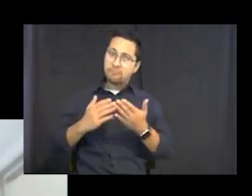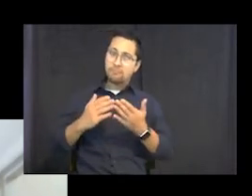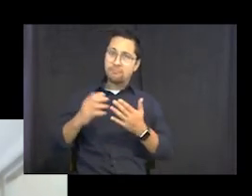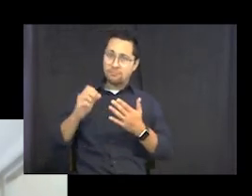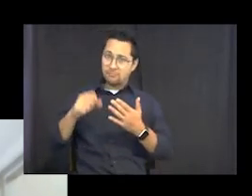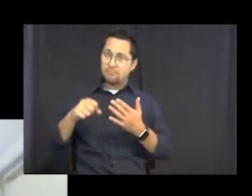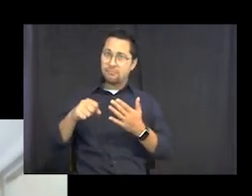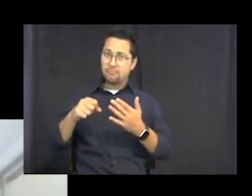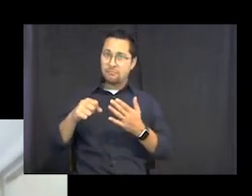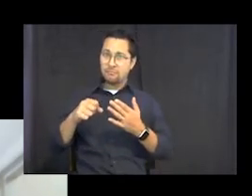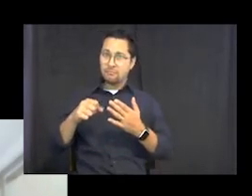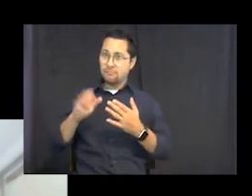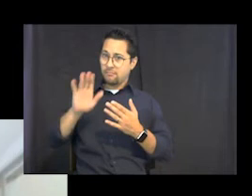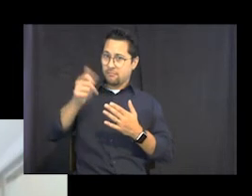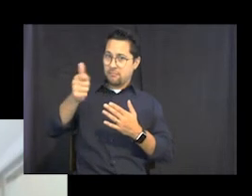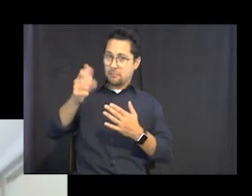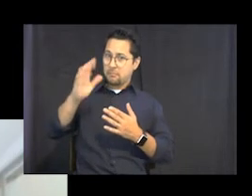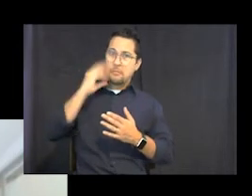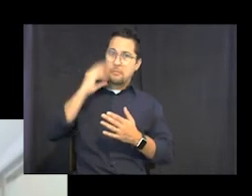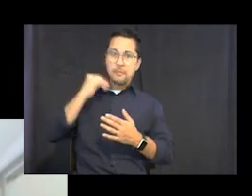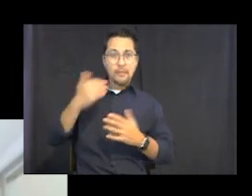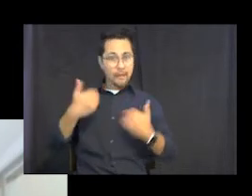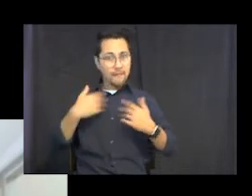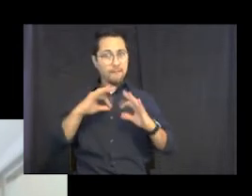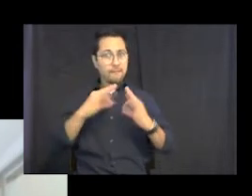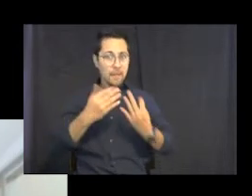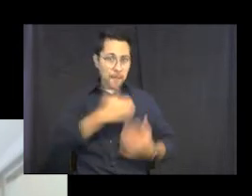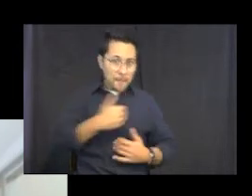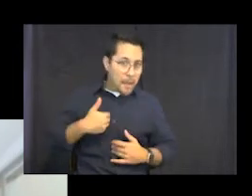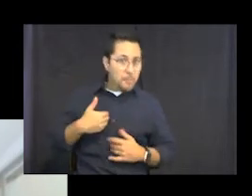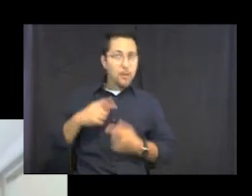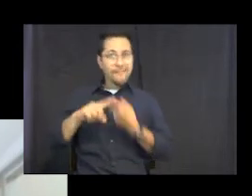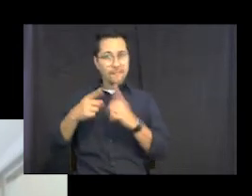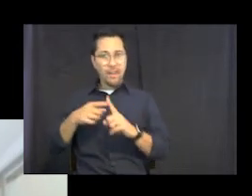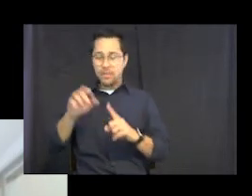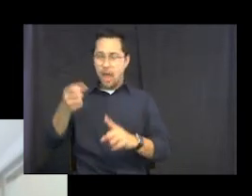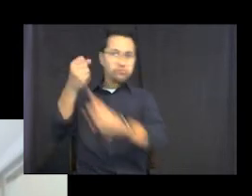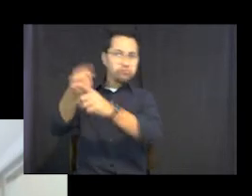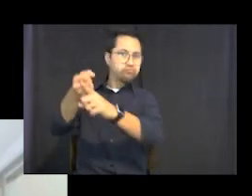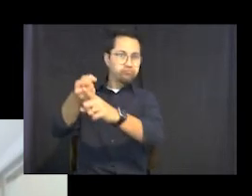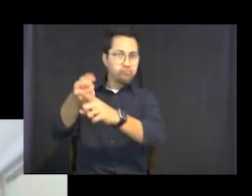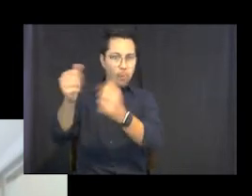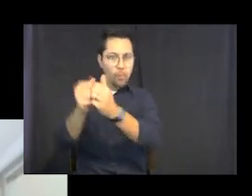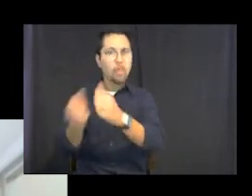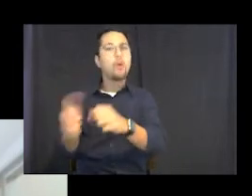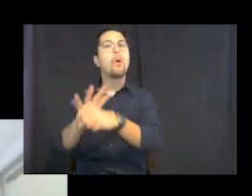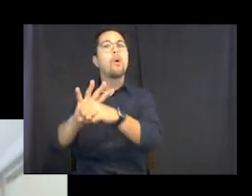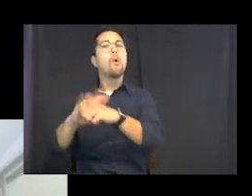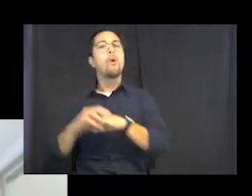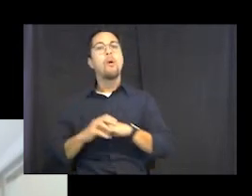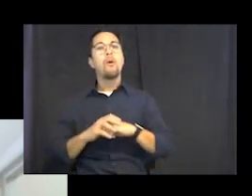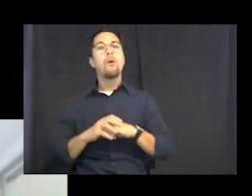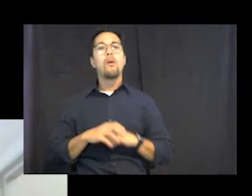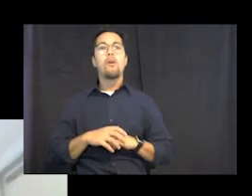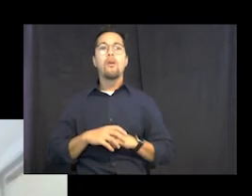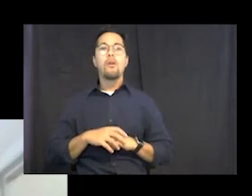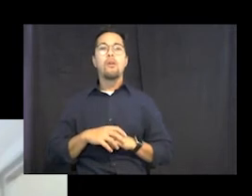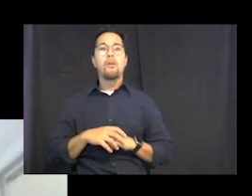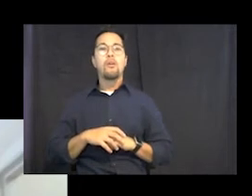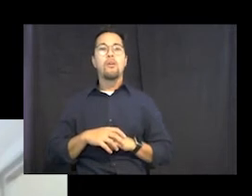because I did have family members and friends that were directly impacted by COVID, and in other